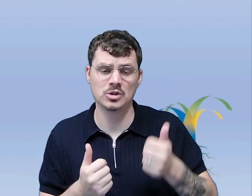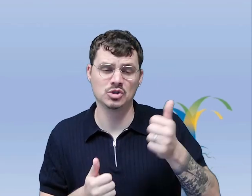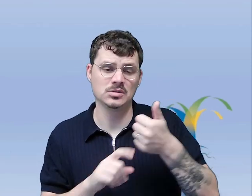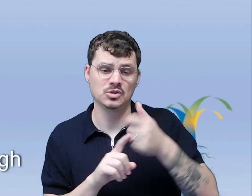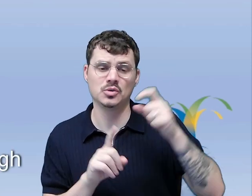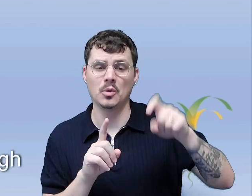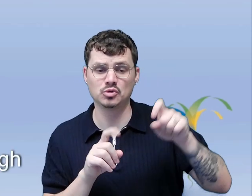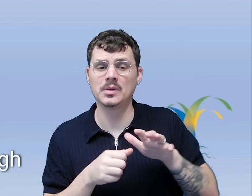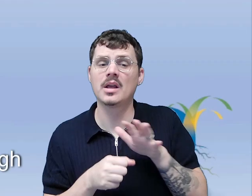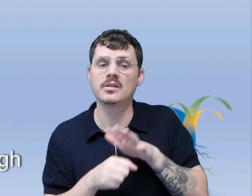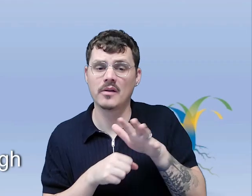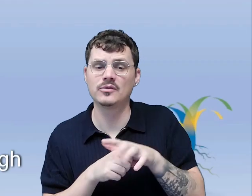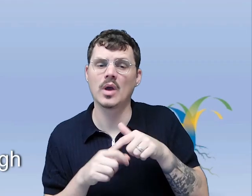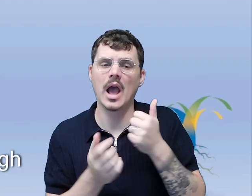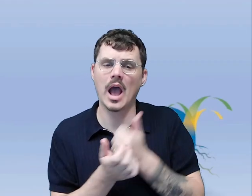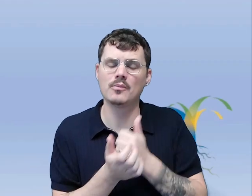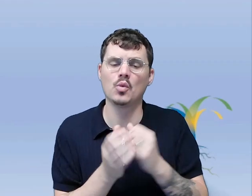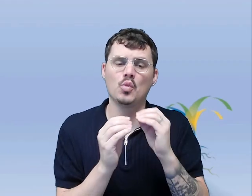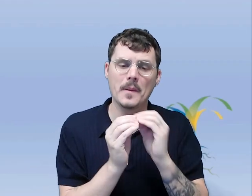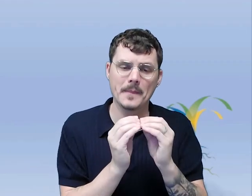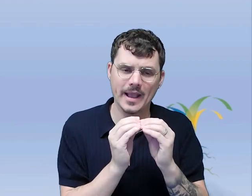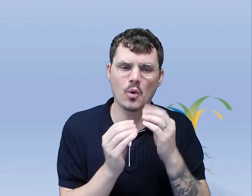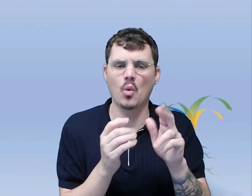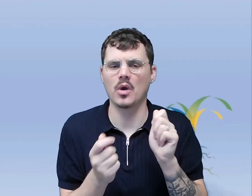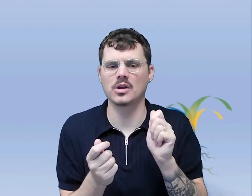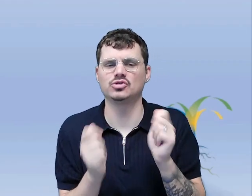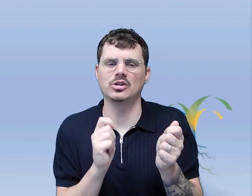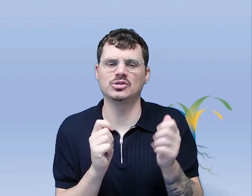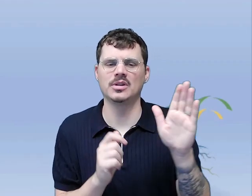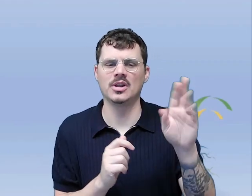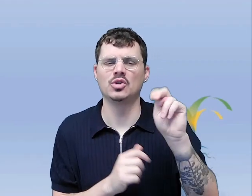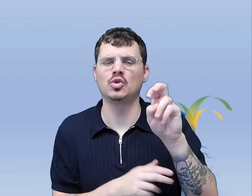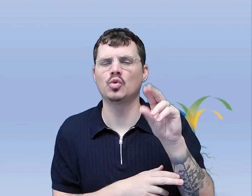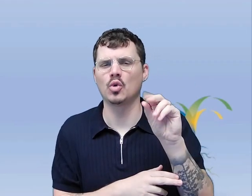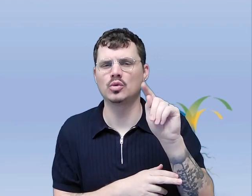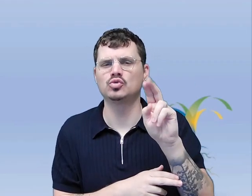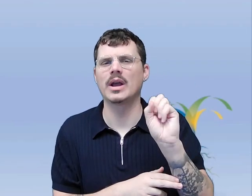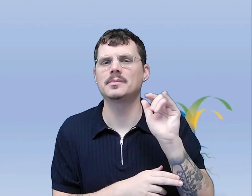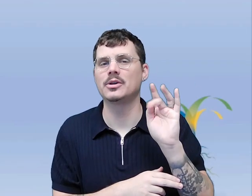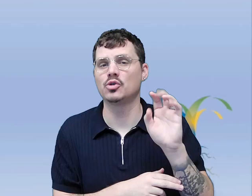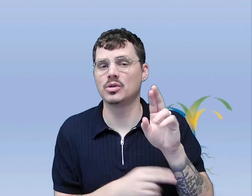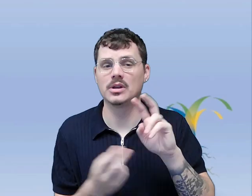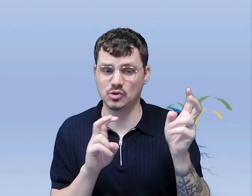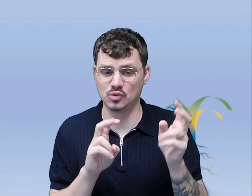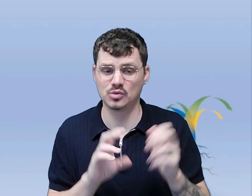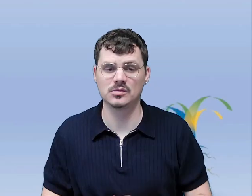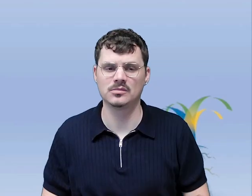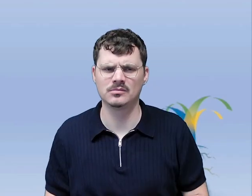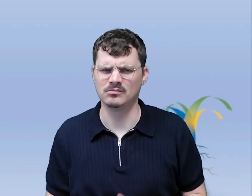weeks, which is supposed to be enough to help repair or adjust neurotransmitter